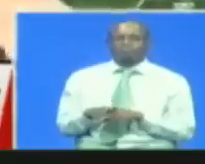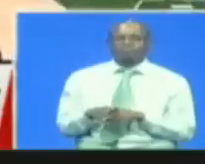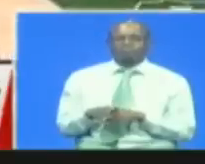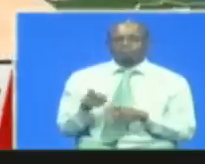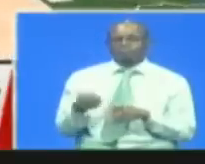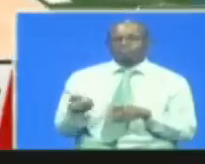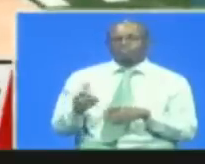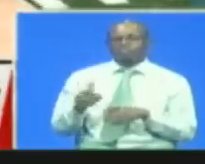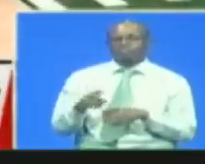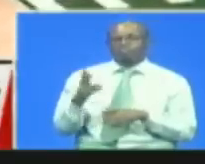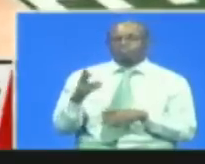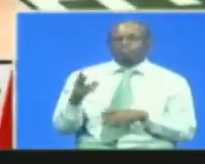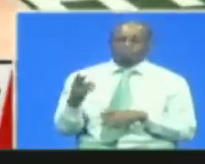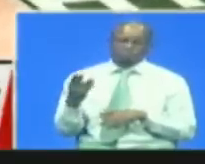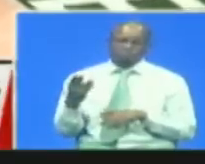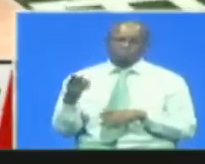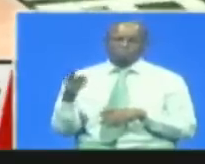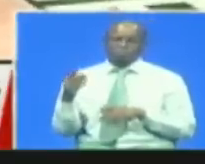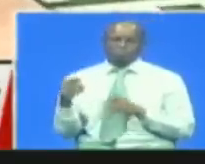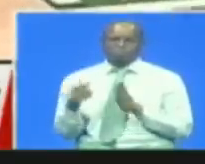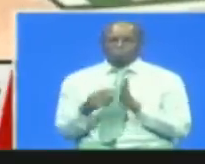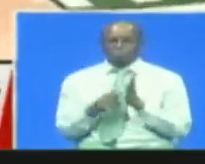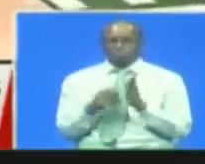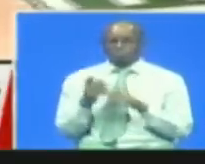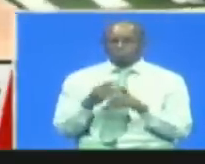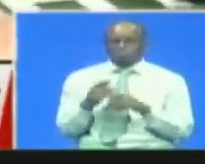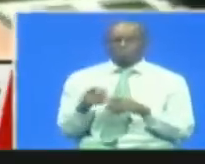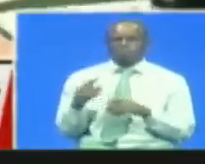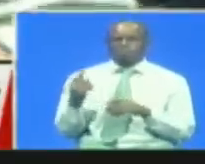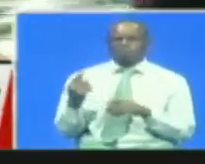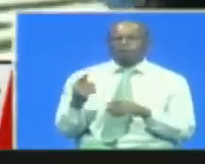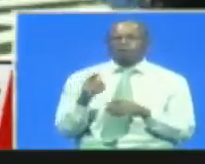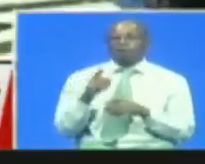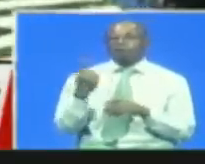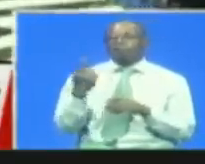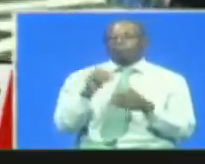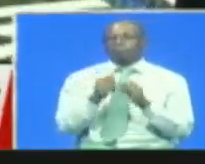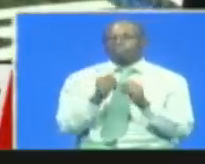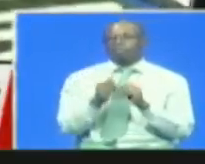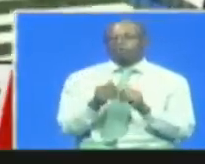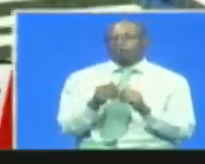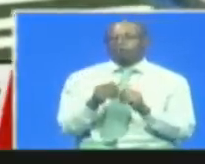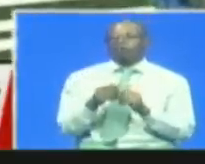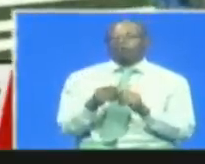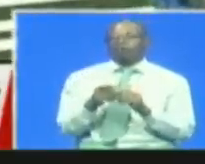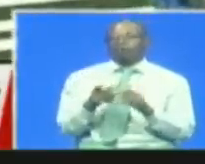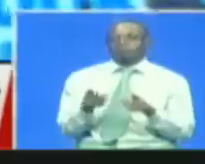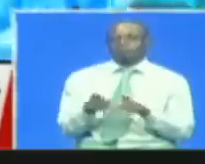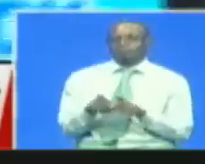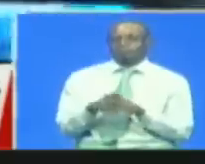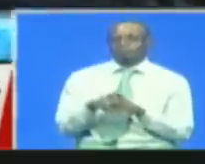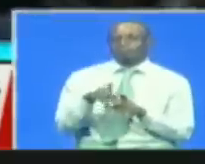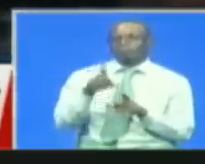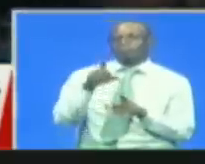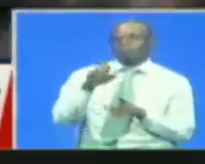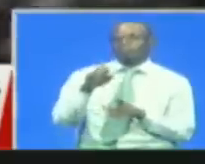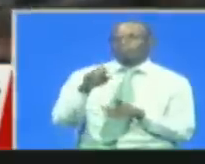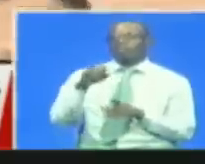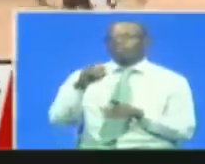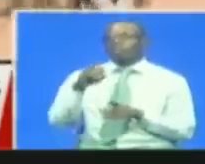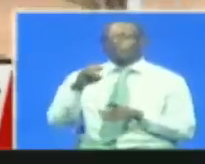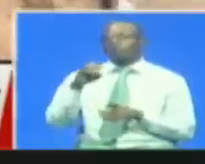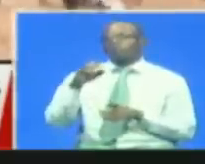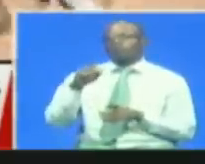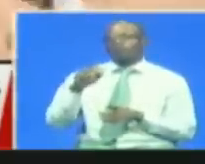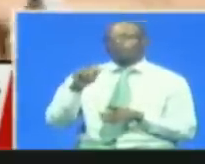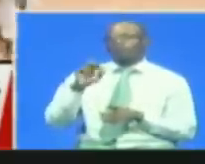and 14 boards for the Bucks, and who take a 1-0 lead in the best of 7 set. Kawhi Leonard scored 31 points and Kyle